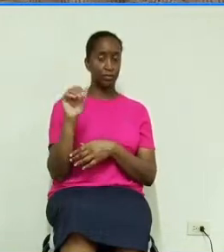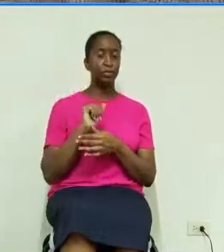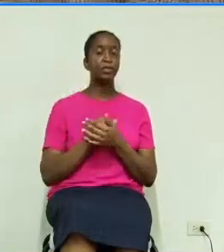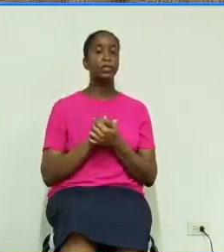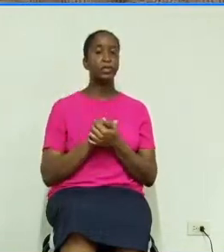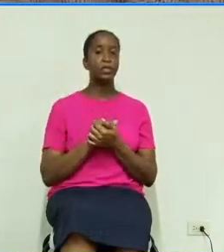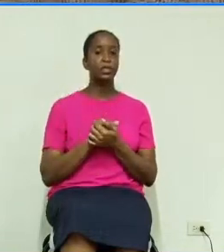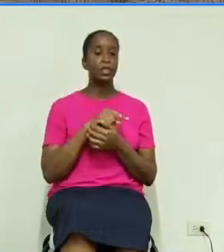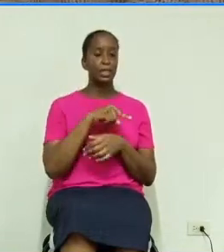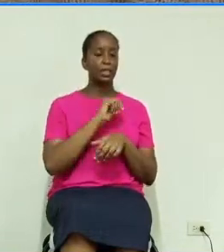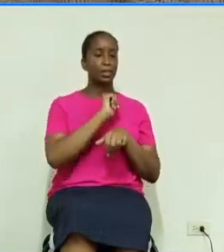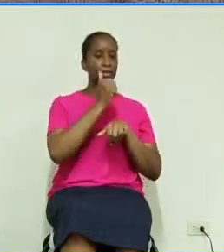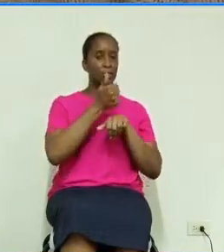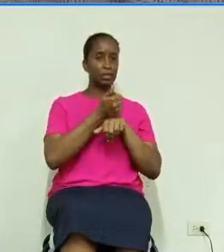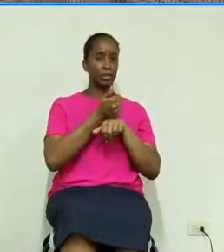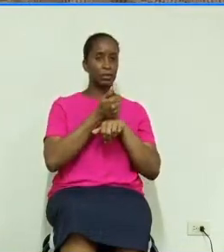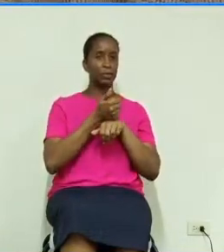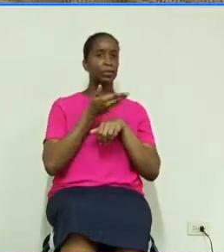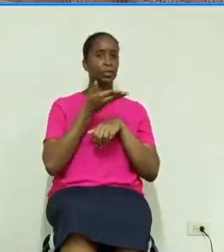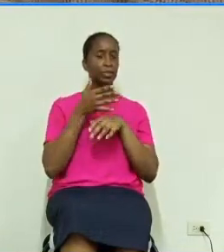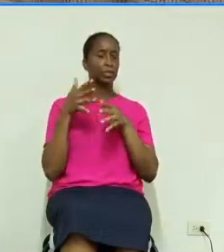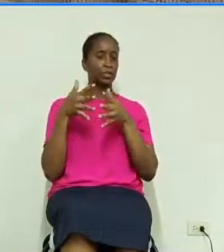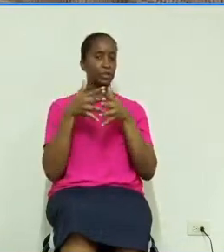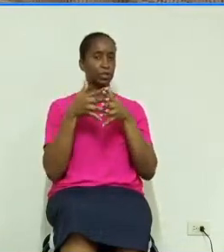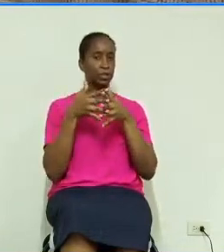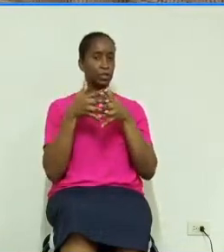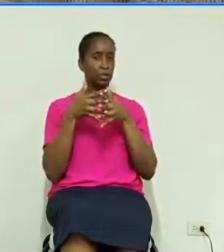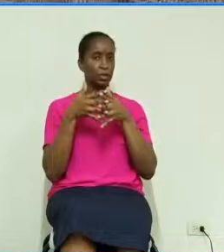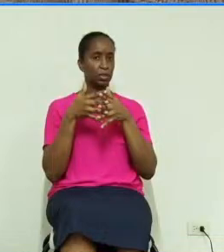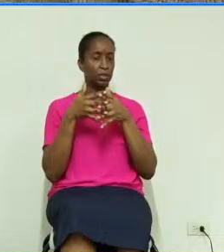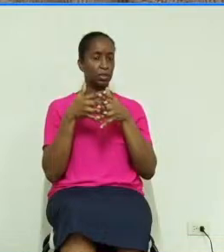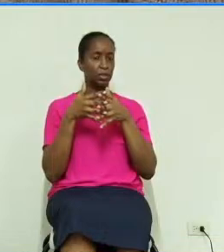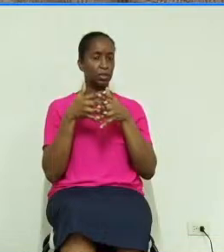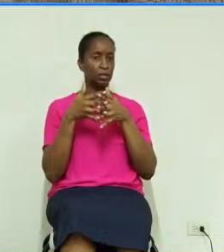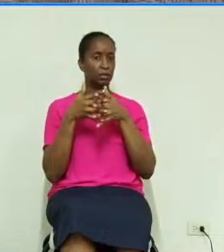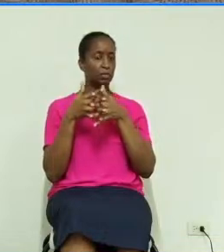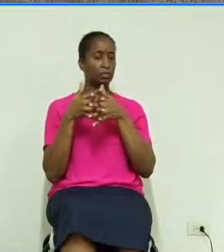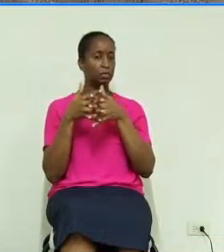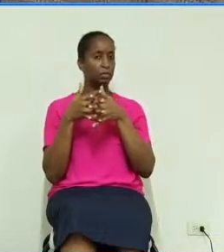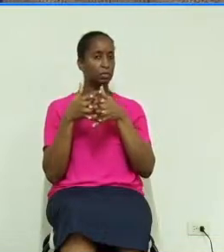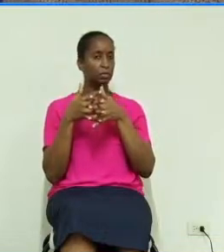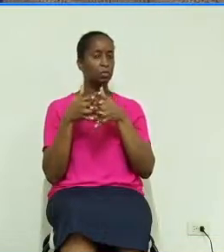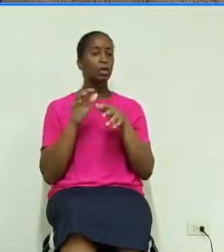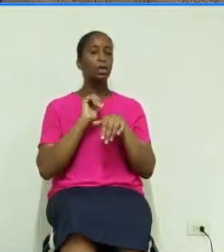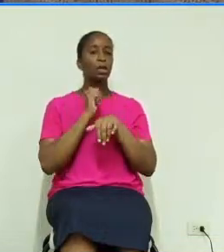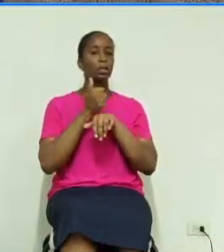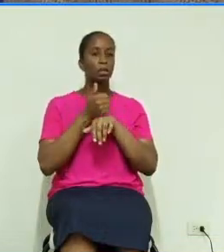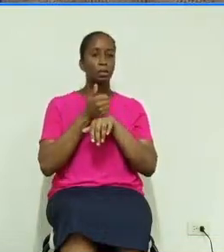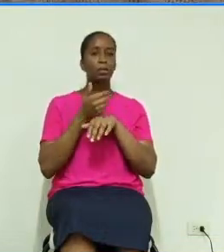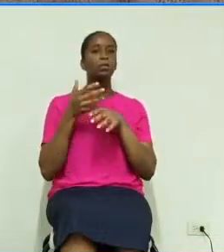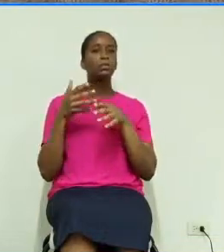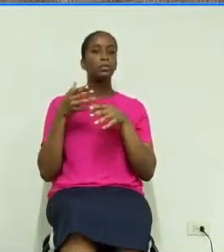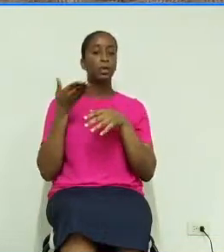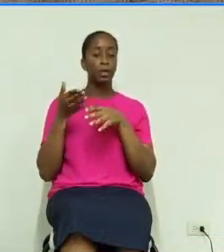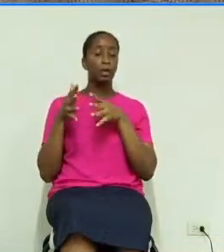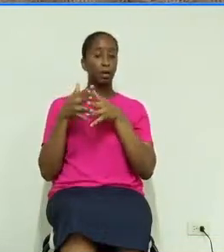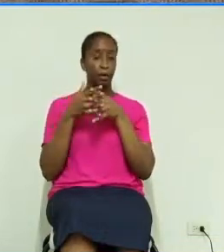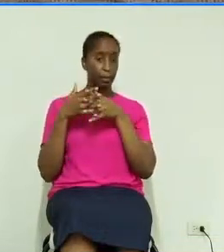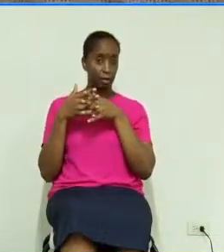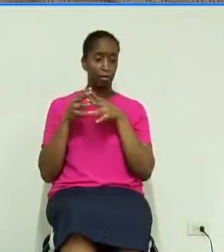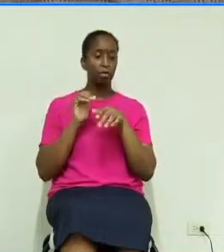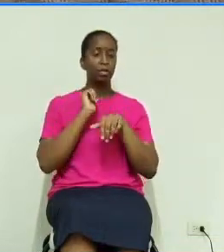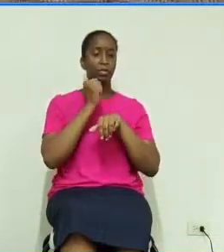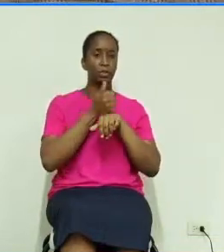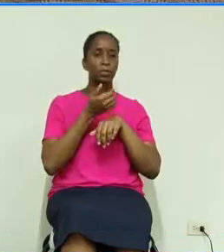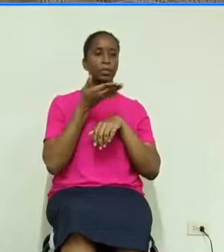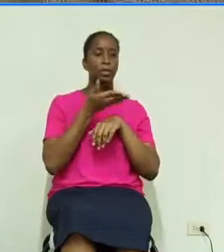observer, headquartered in Stockholm, Sweden, with regional offices in Europe,